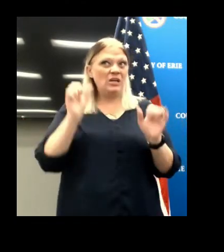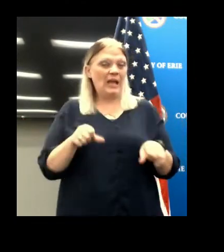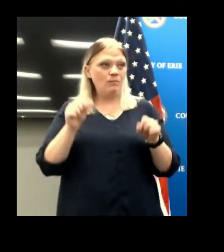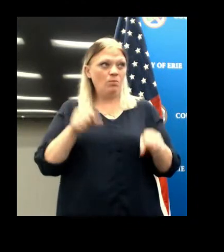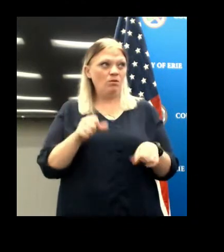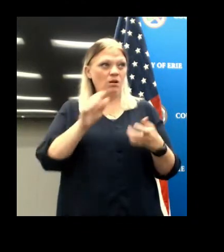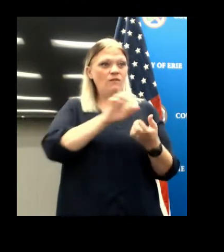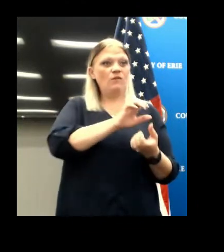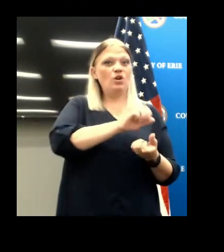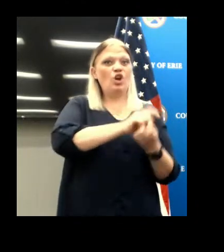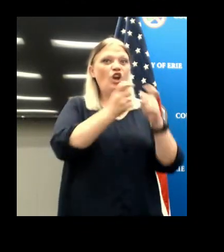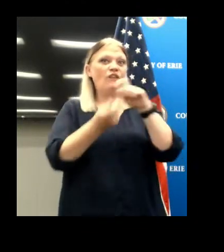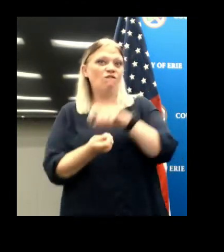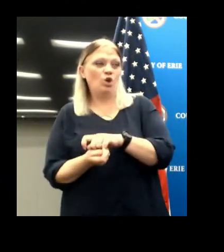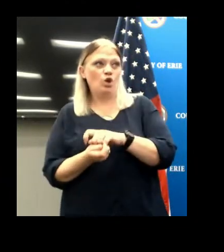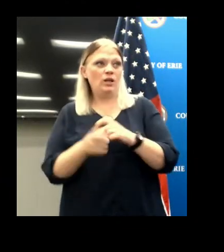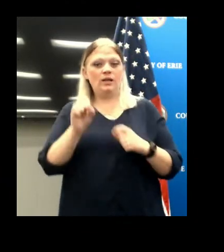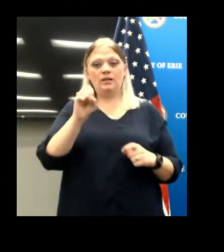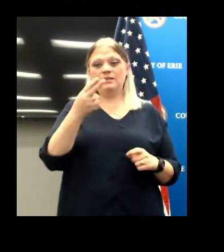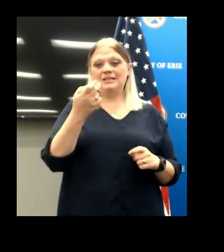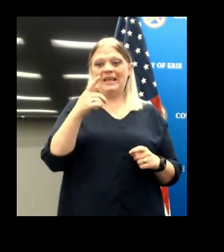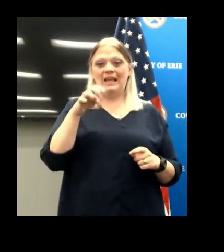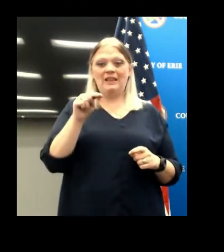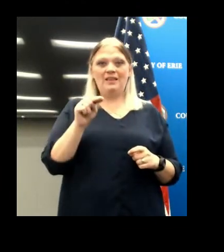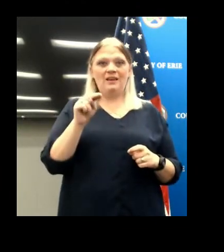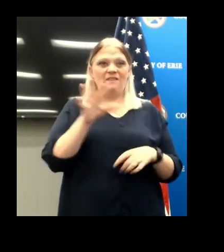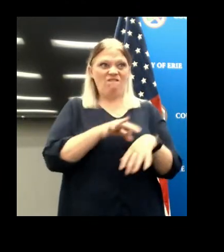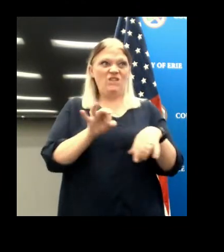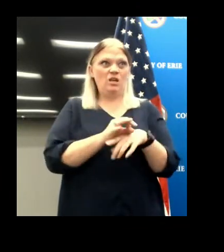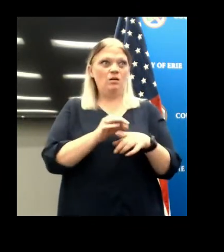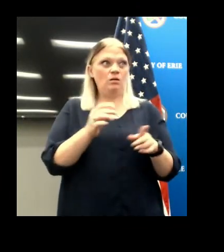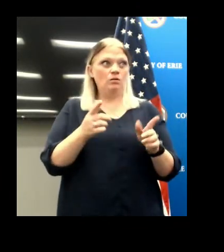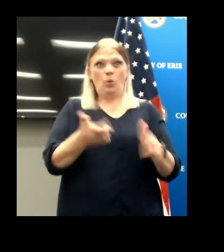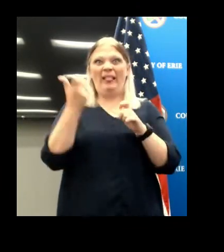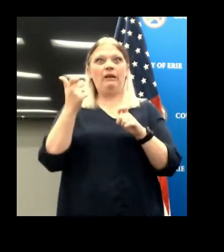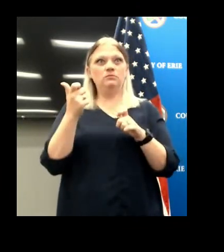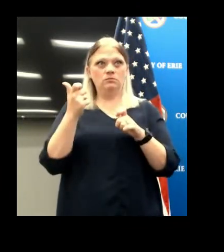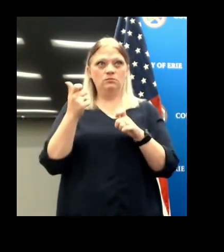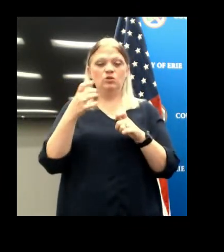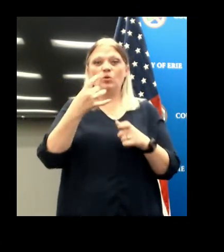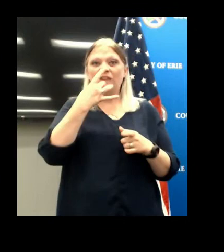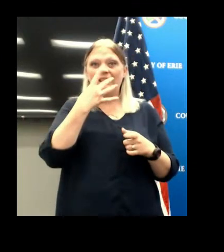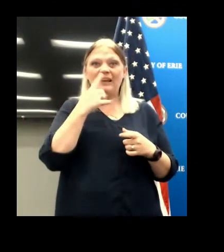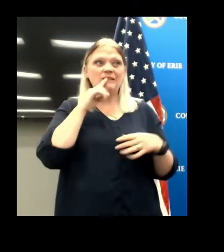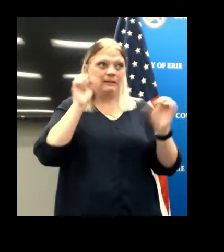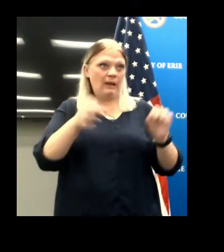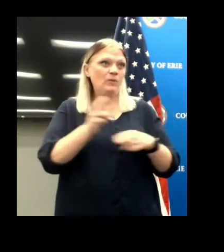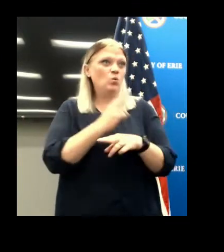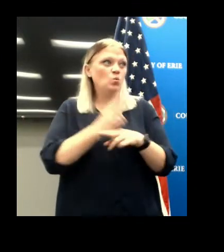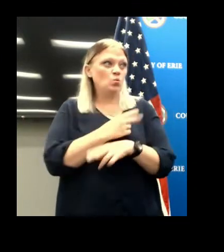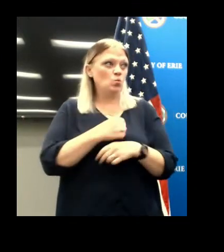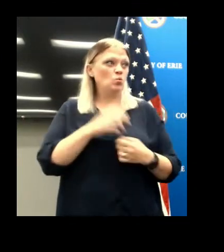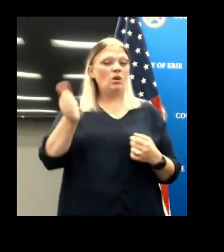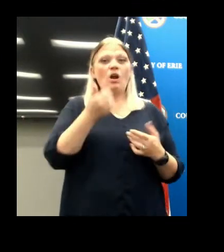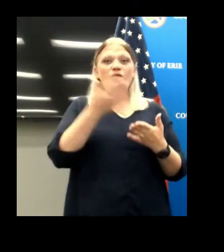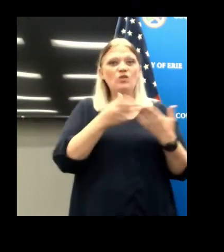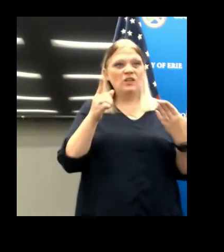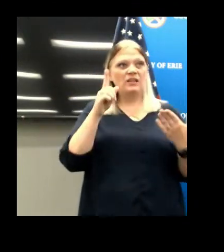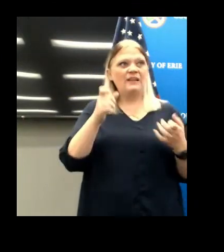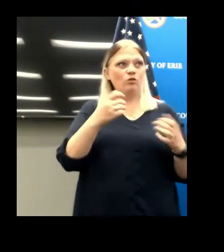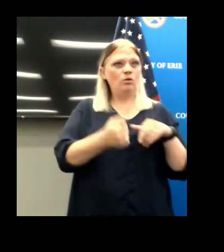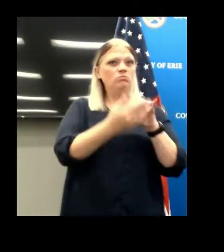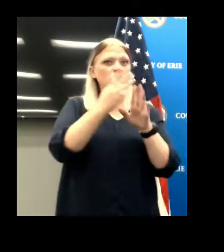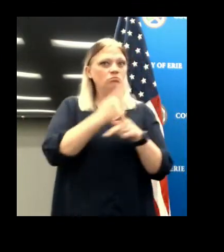of converting the Salem Field over very quickly so that the lights could be used. Other things need to be